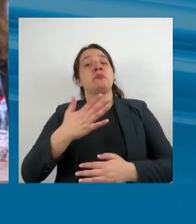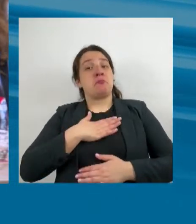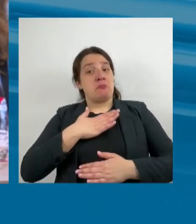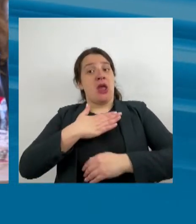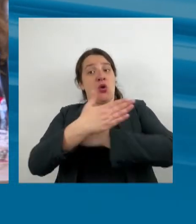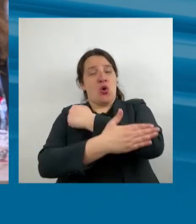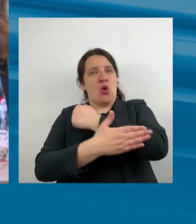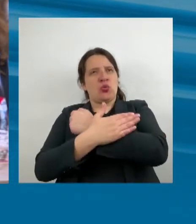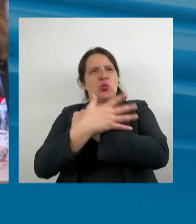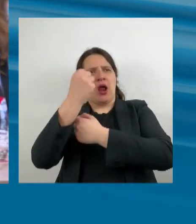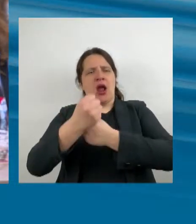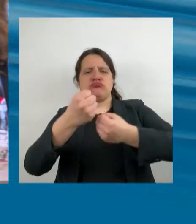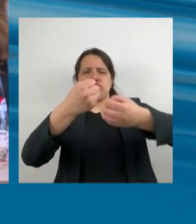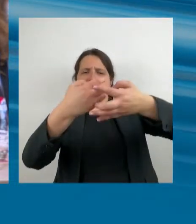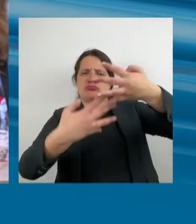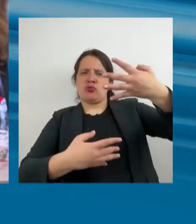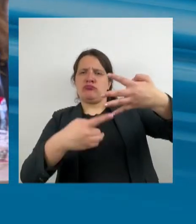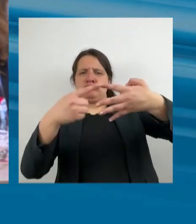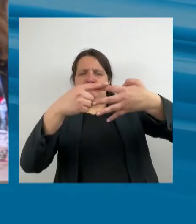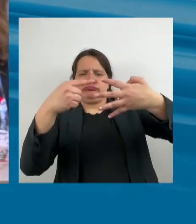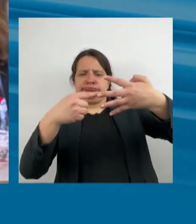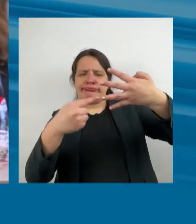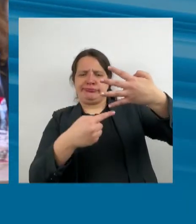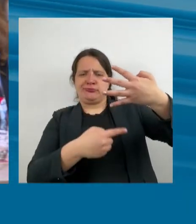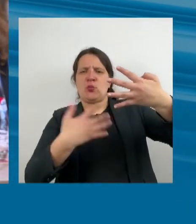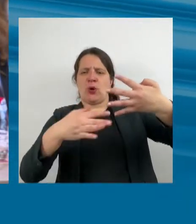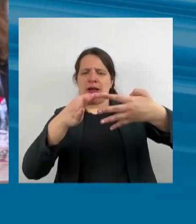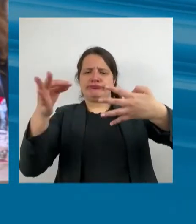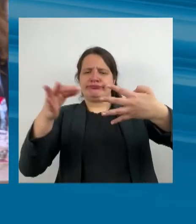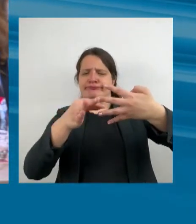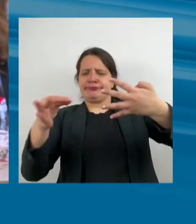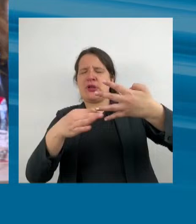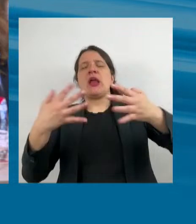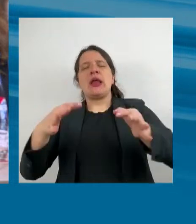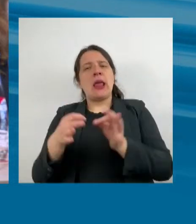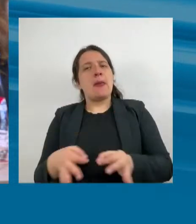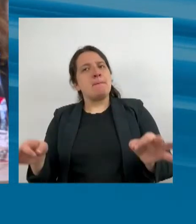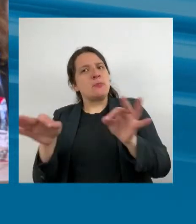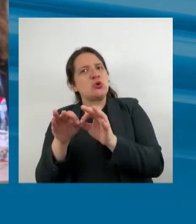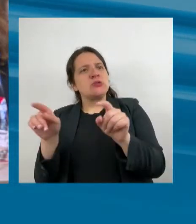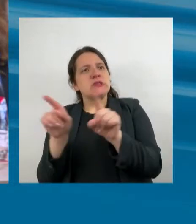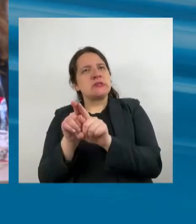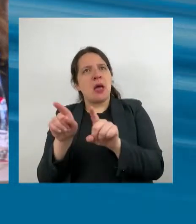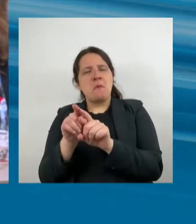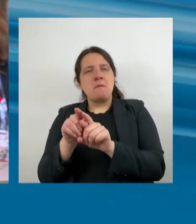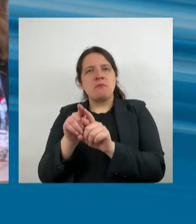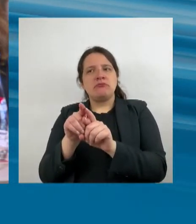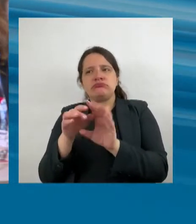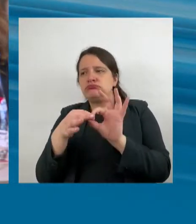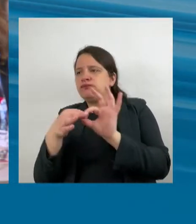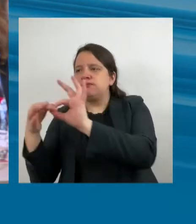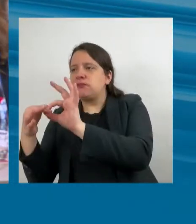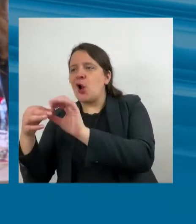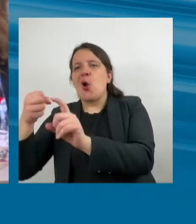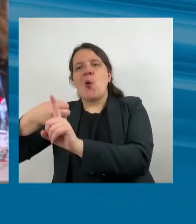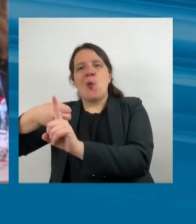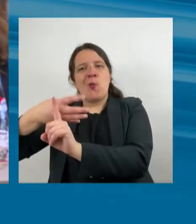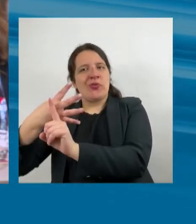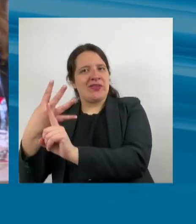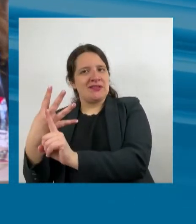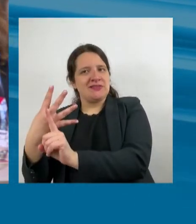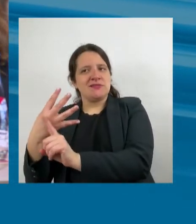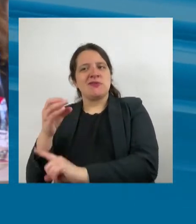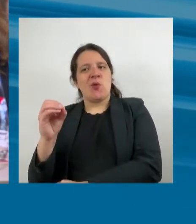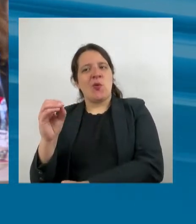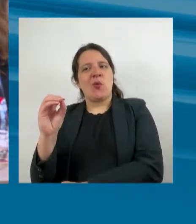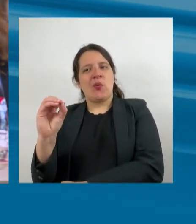years, which are all aligned to the SDGs, forms part of my country's implementation plans executed in partnership with